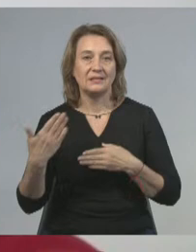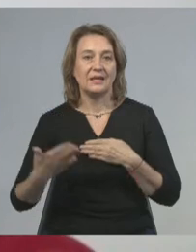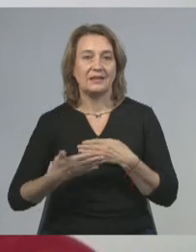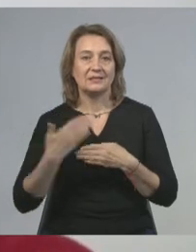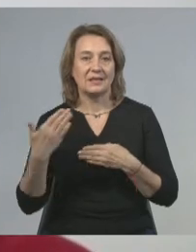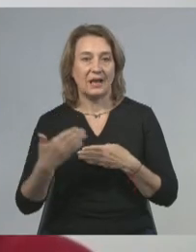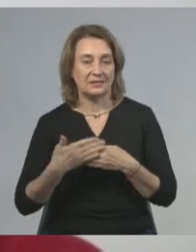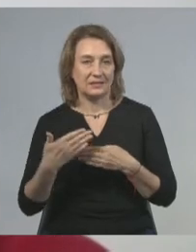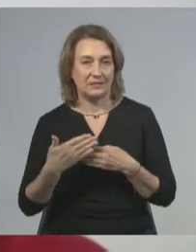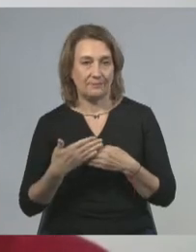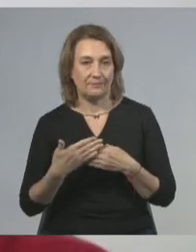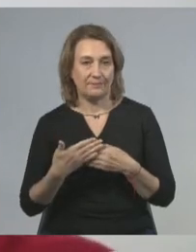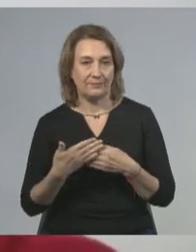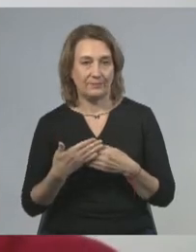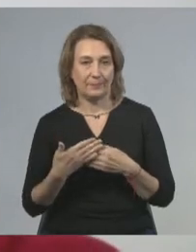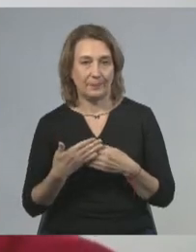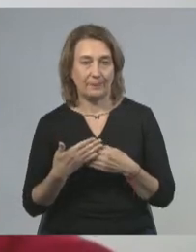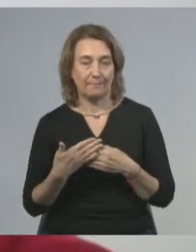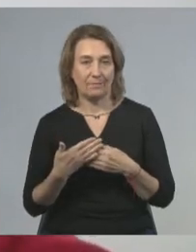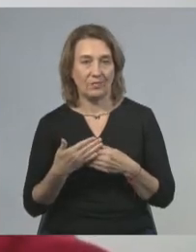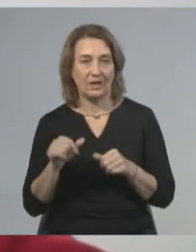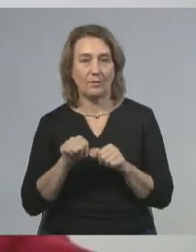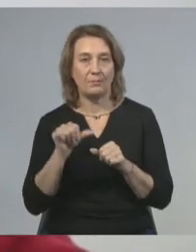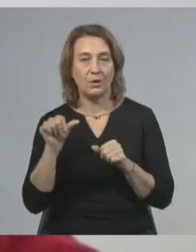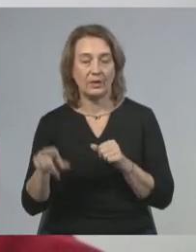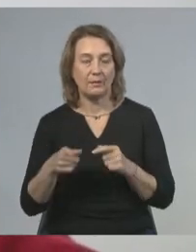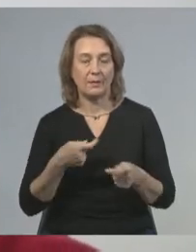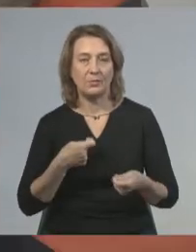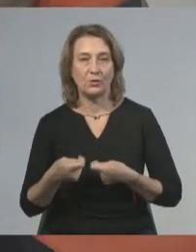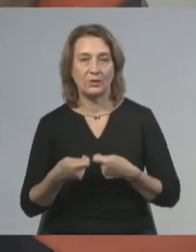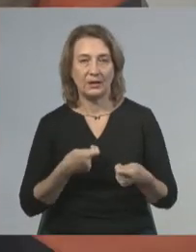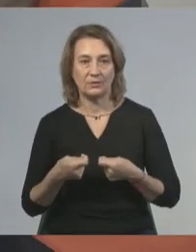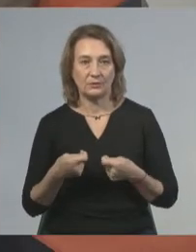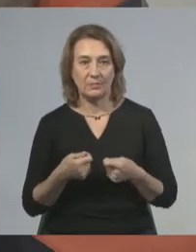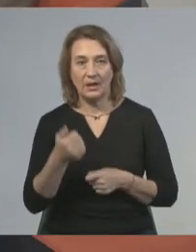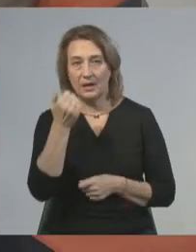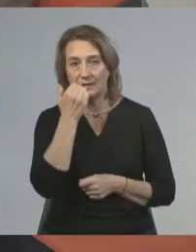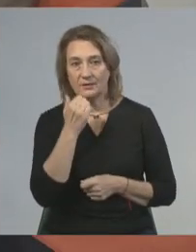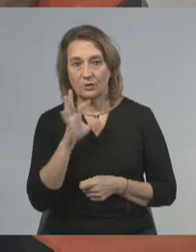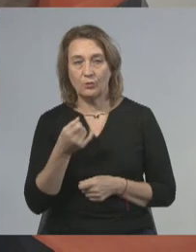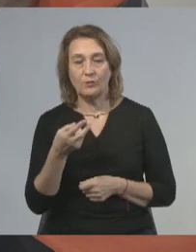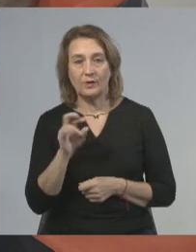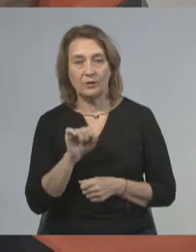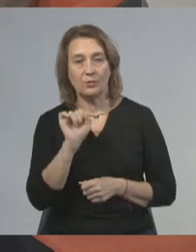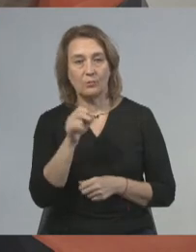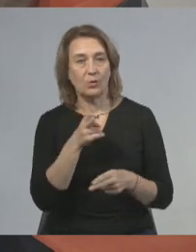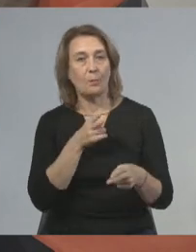russia in other elections in other parts of the world has been already approved